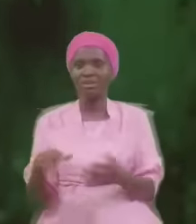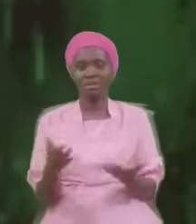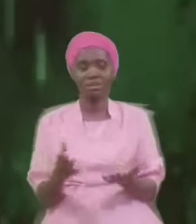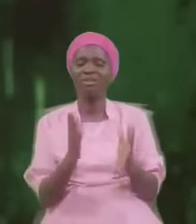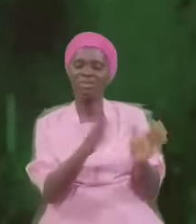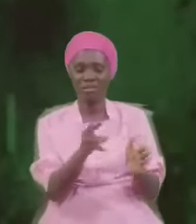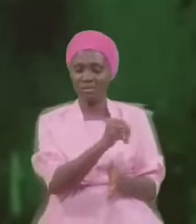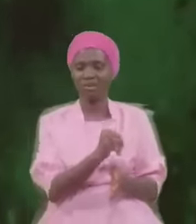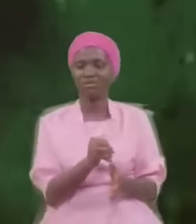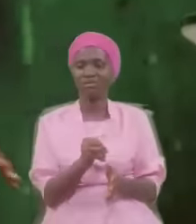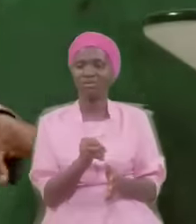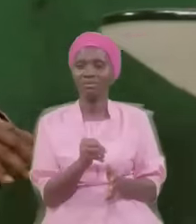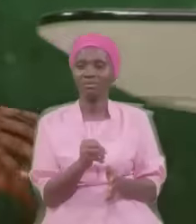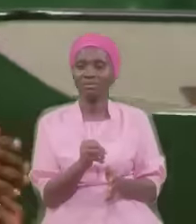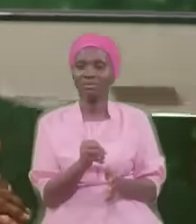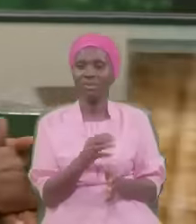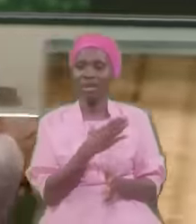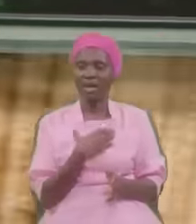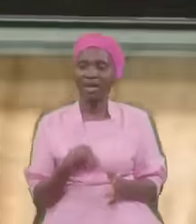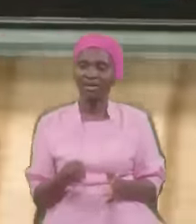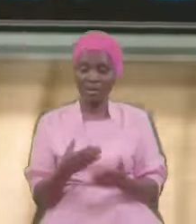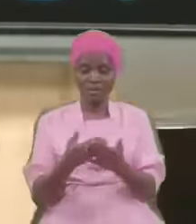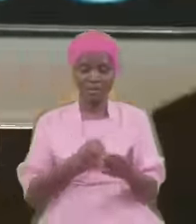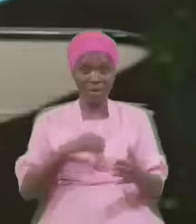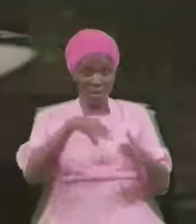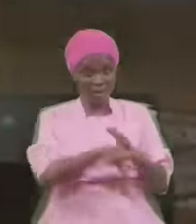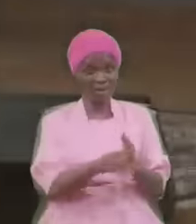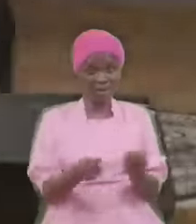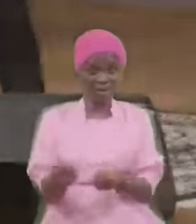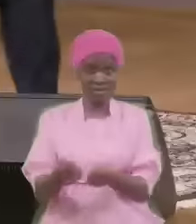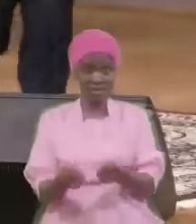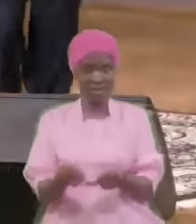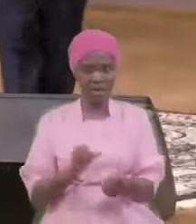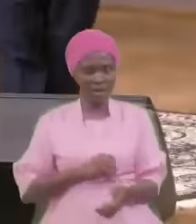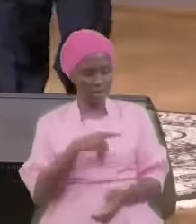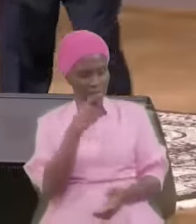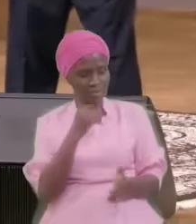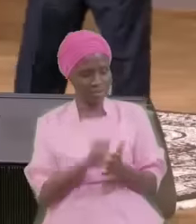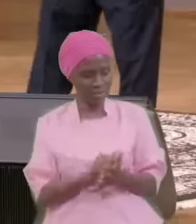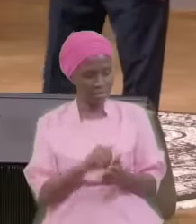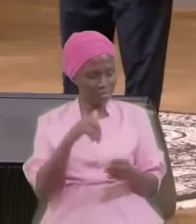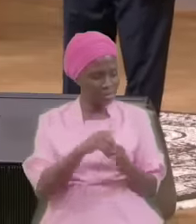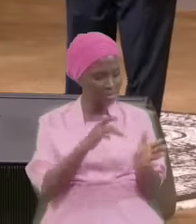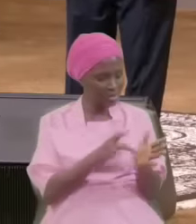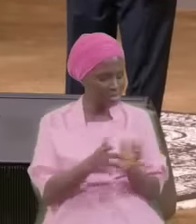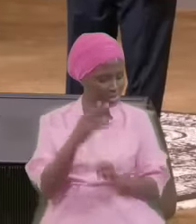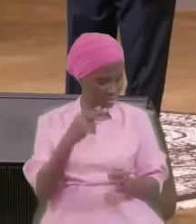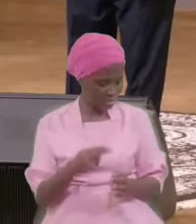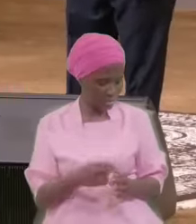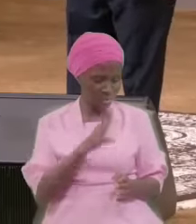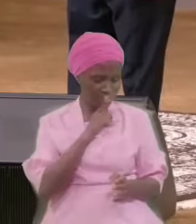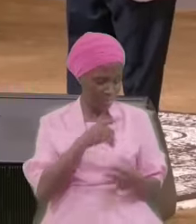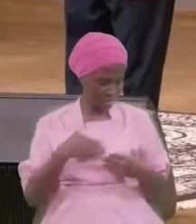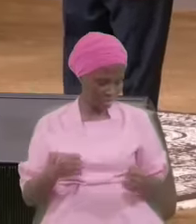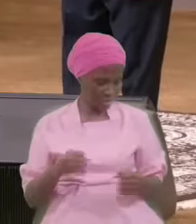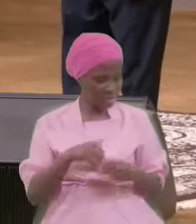them. Leave them there. And so before I entered the car, I said, in Jesus' name be healed.